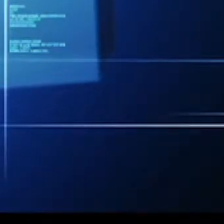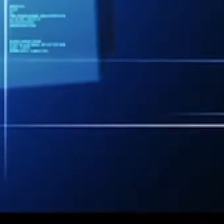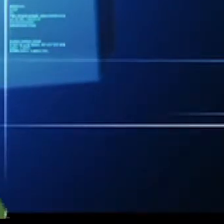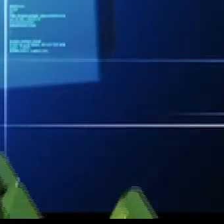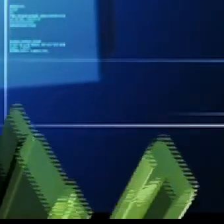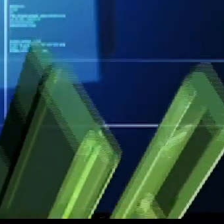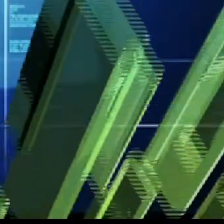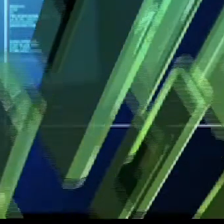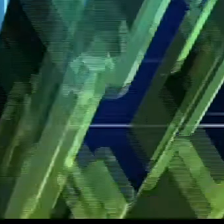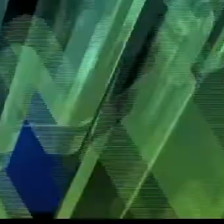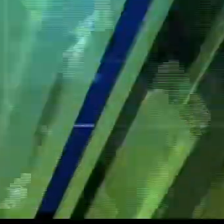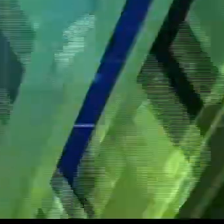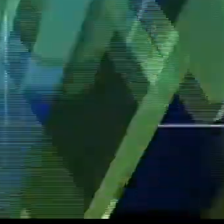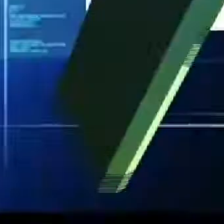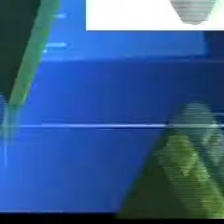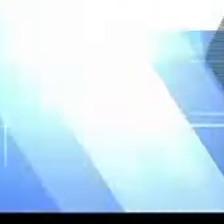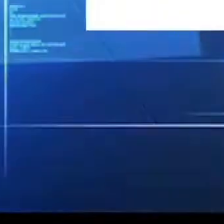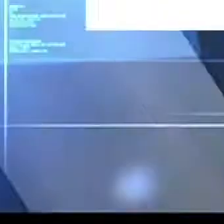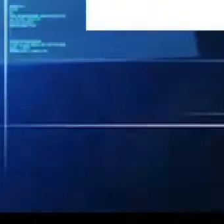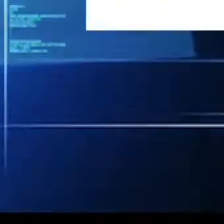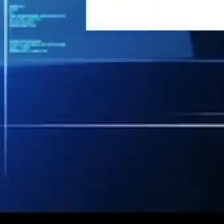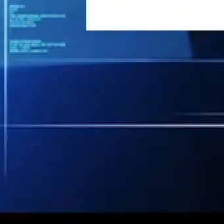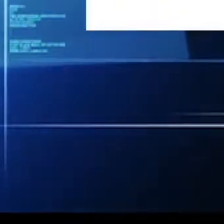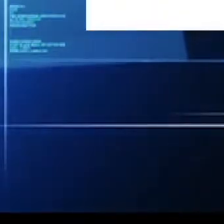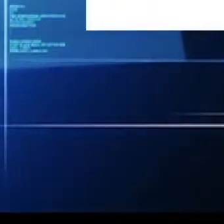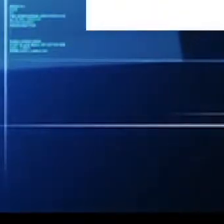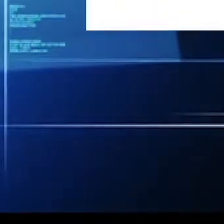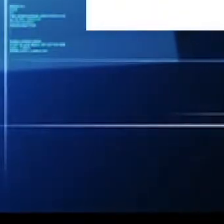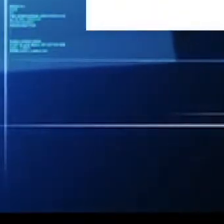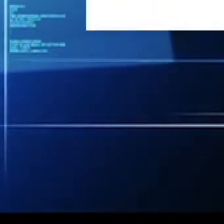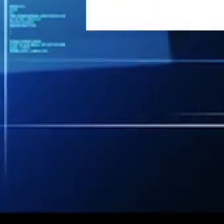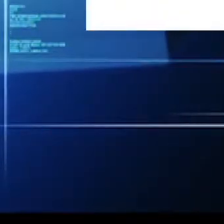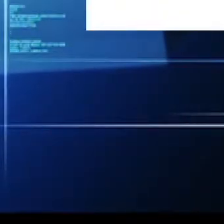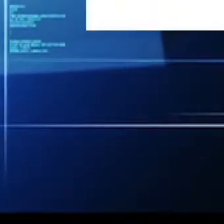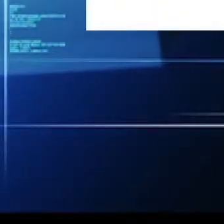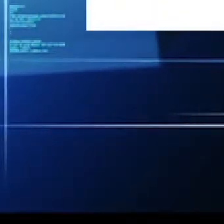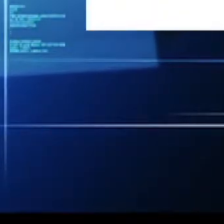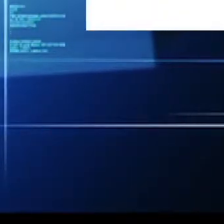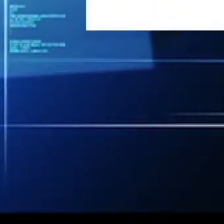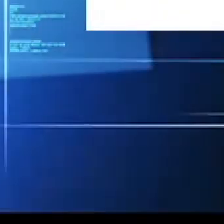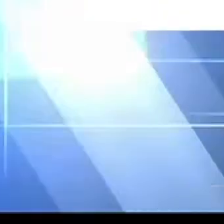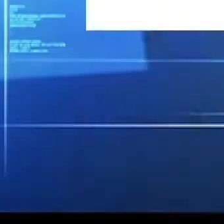This is ZNS Total Sports, brought to you by 4th Terrace Diagnostic Center.